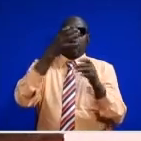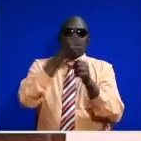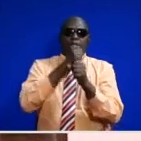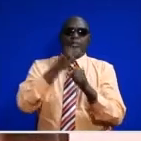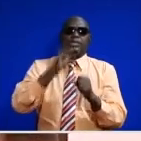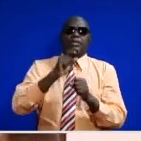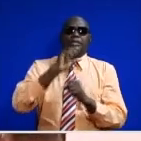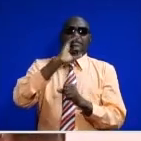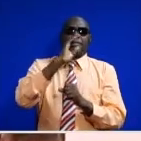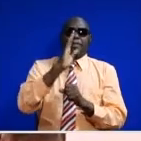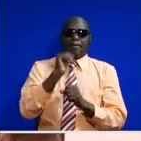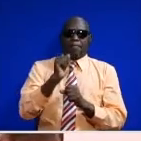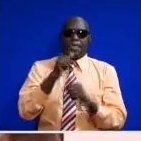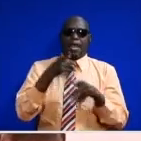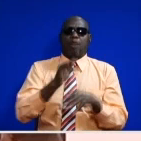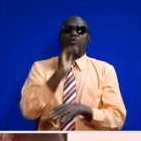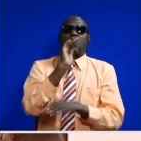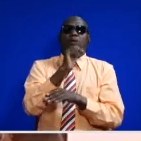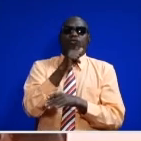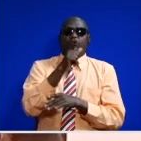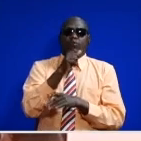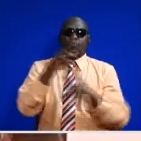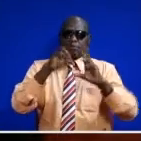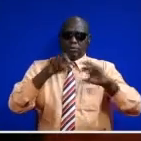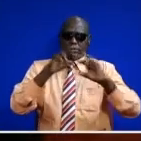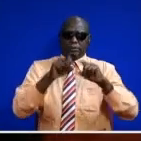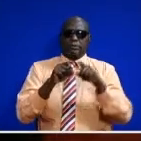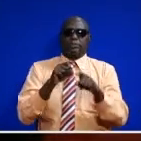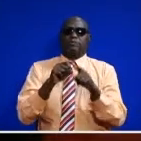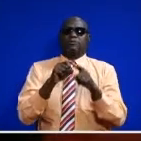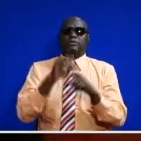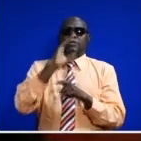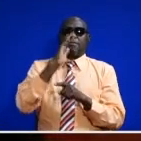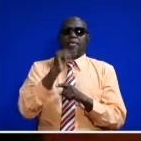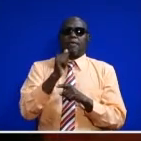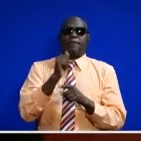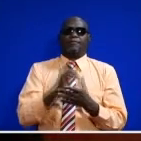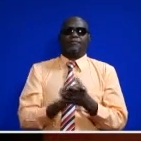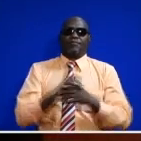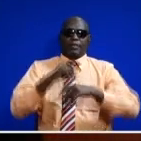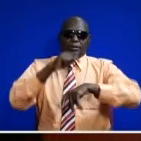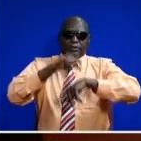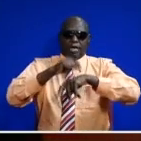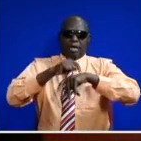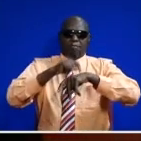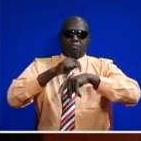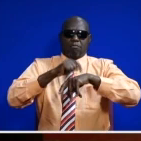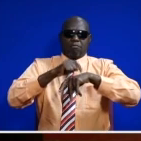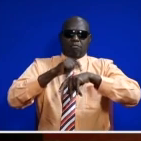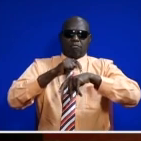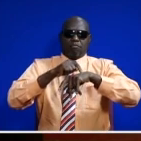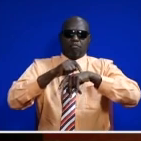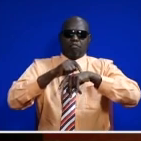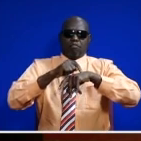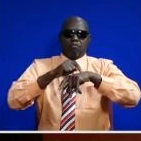a CBA. We are requesting you to look into the CBAs. Timely disbursement of salaries,